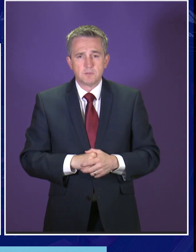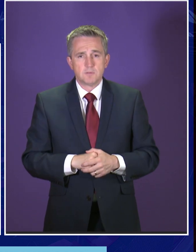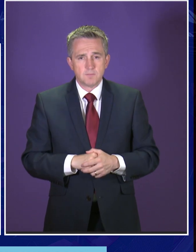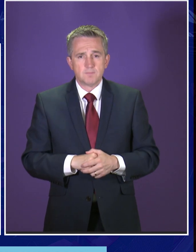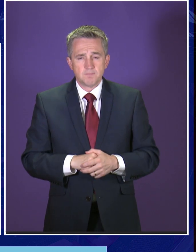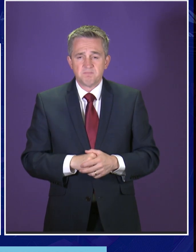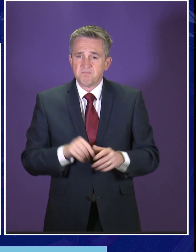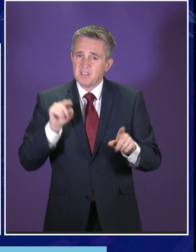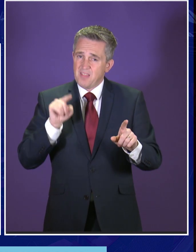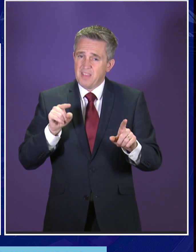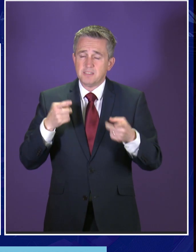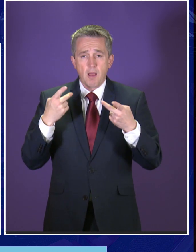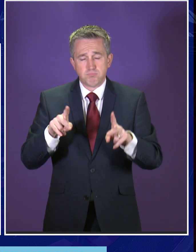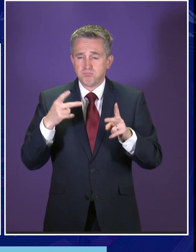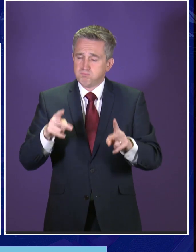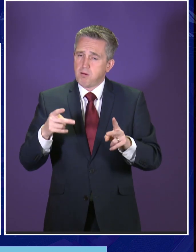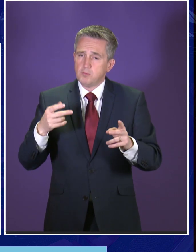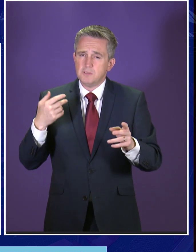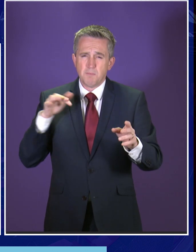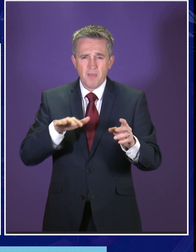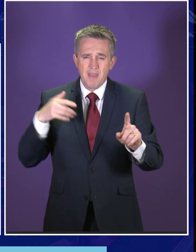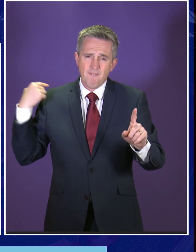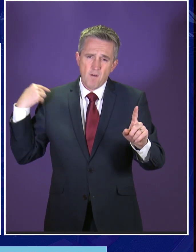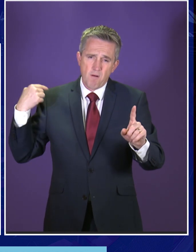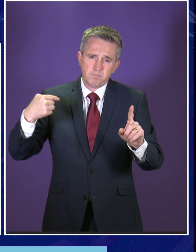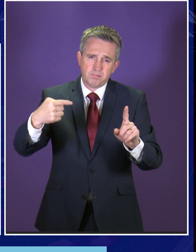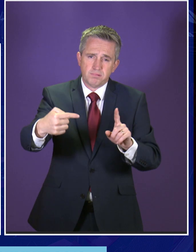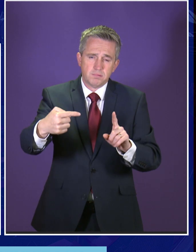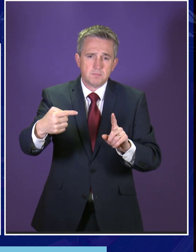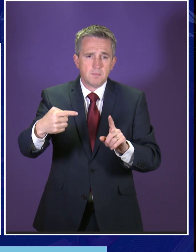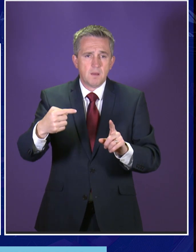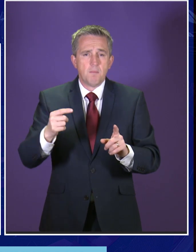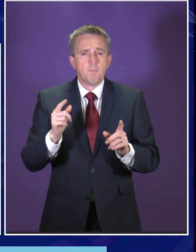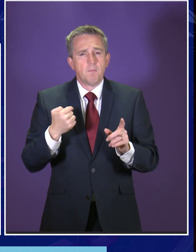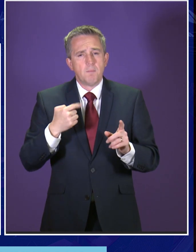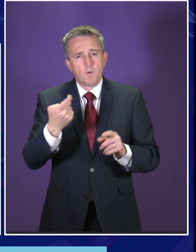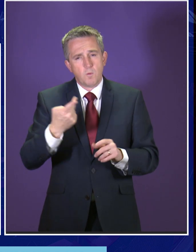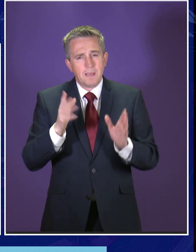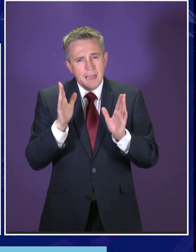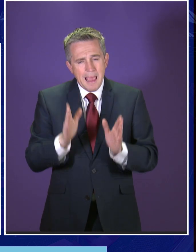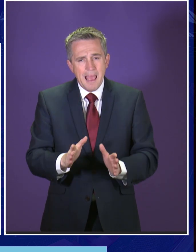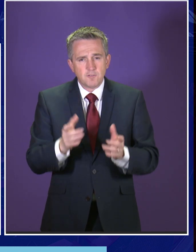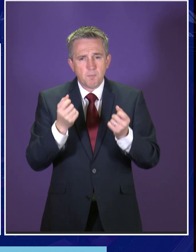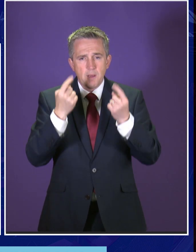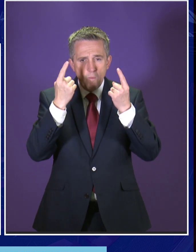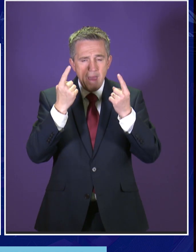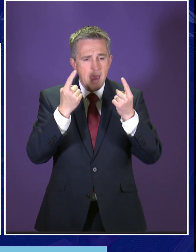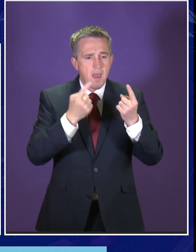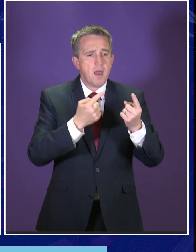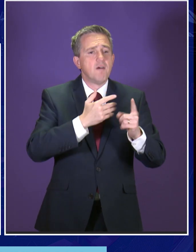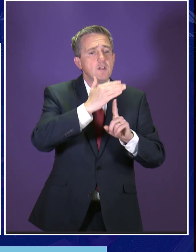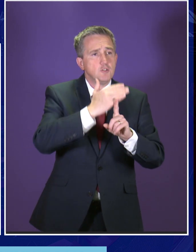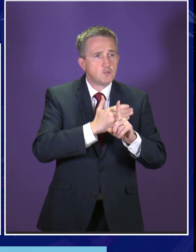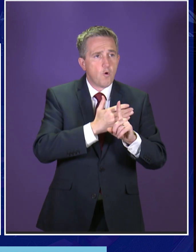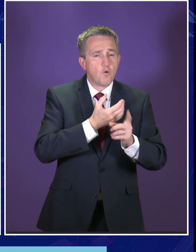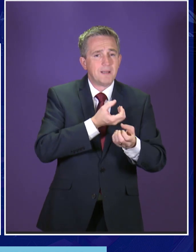is age-old and continuing, and many of you will know this. But it is a constant negotiation and evolution between the storyteller